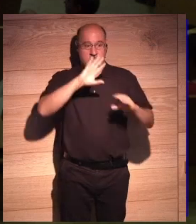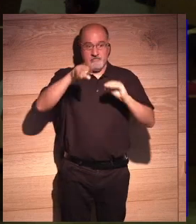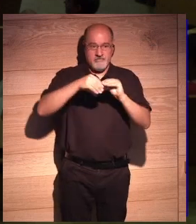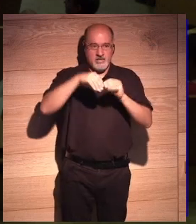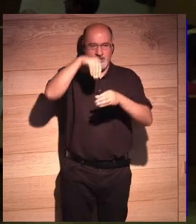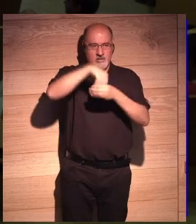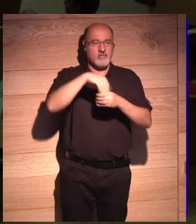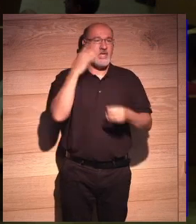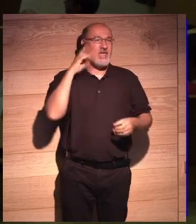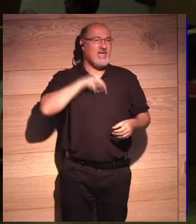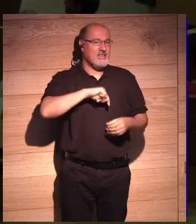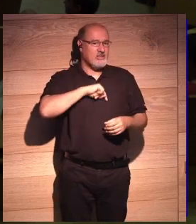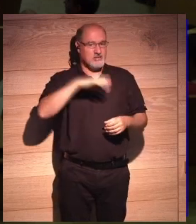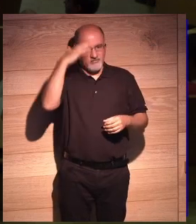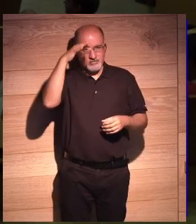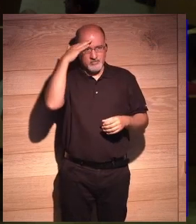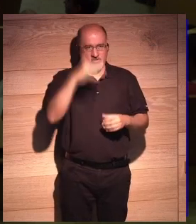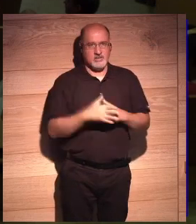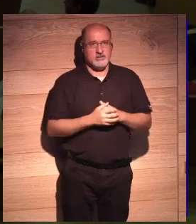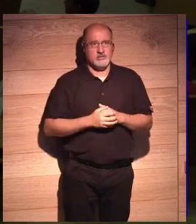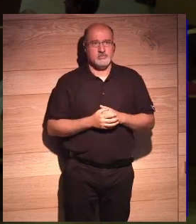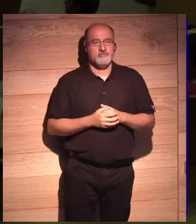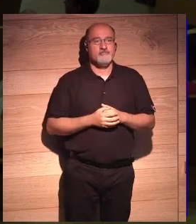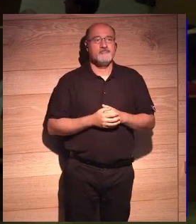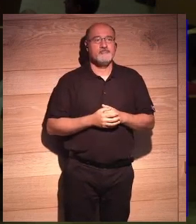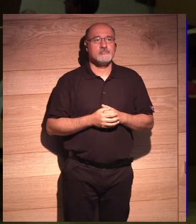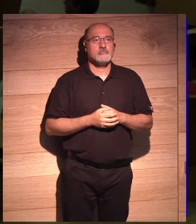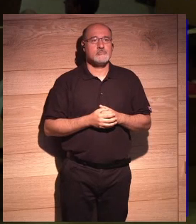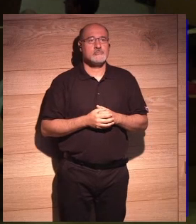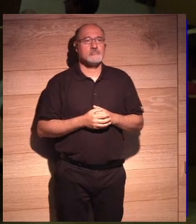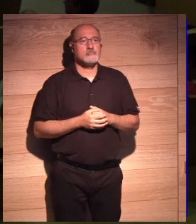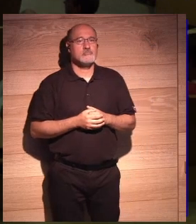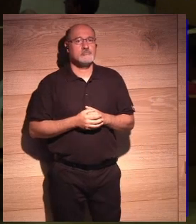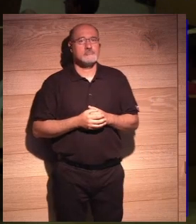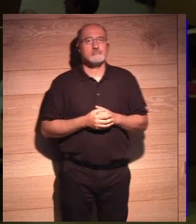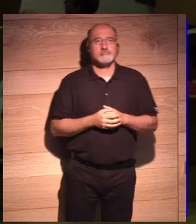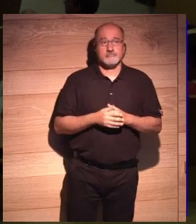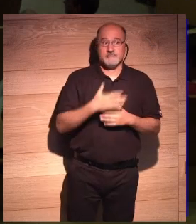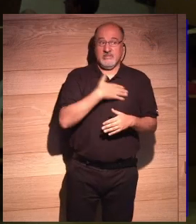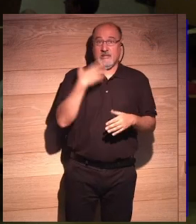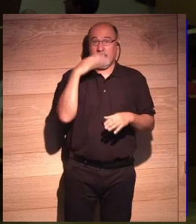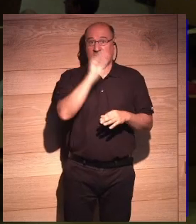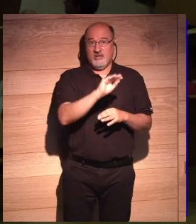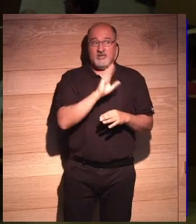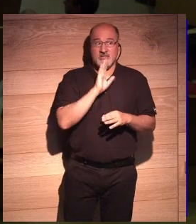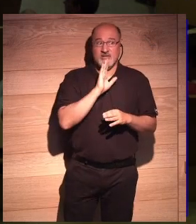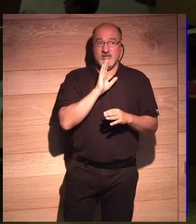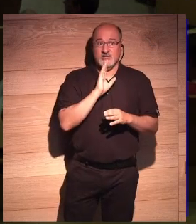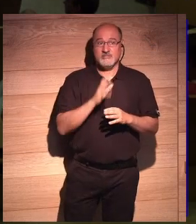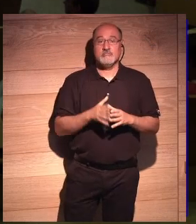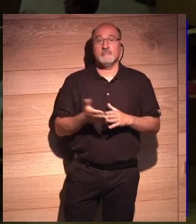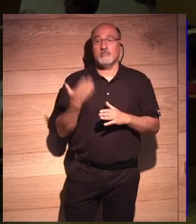serious. This has important ethical implications, and this is why I'm making this remark. I would like to